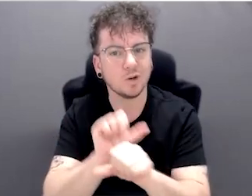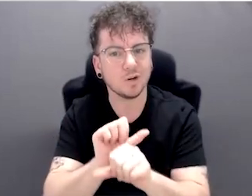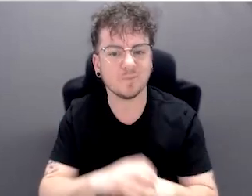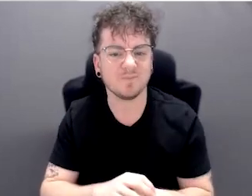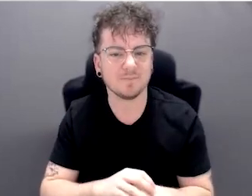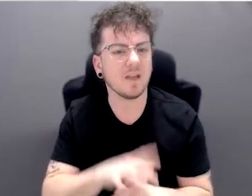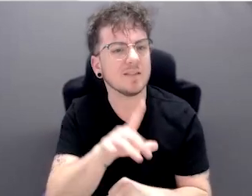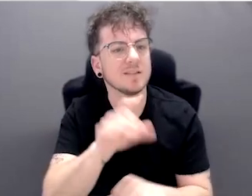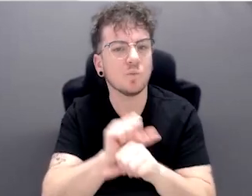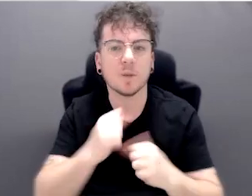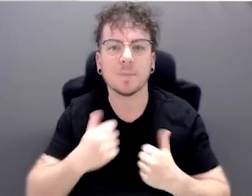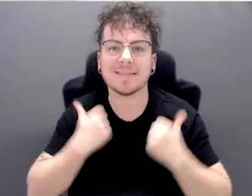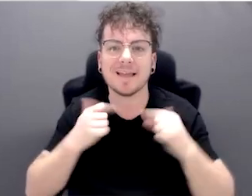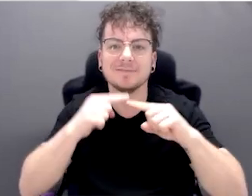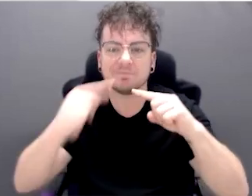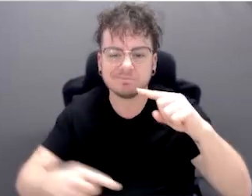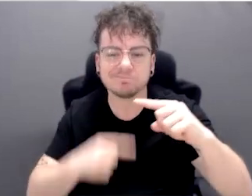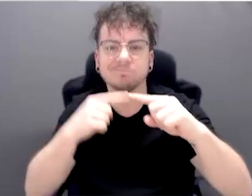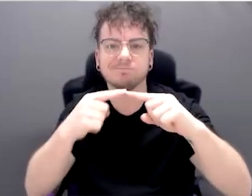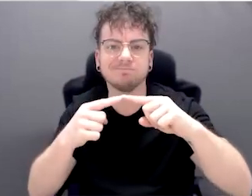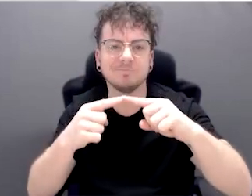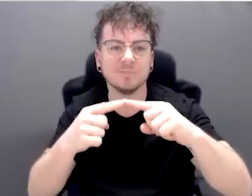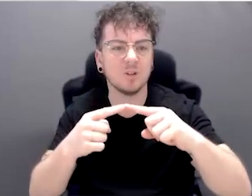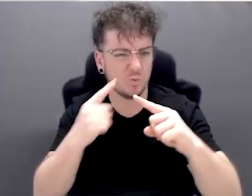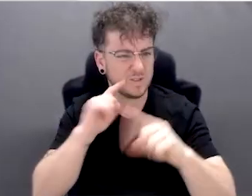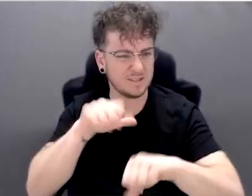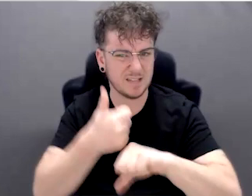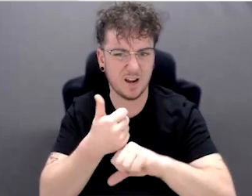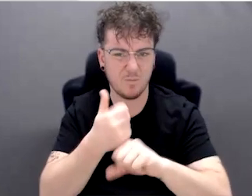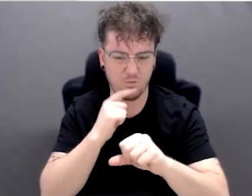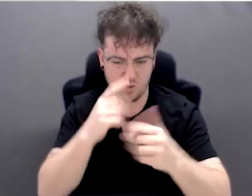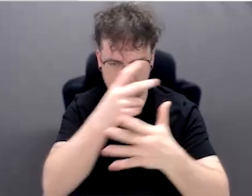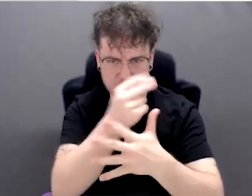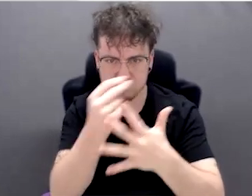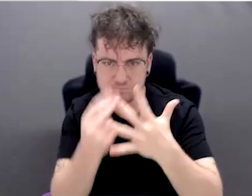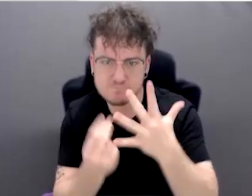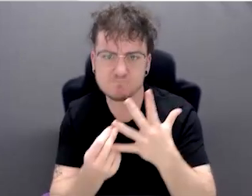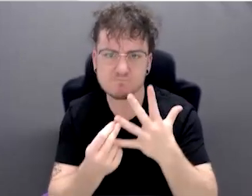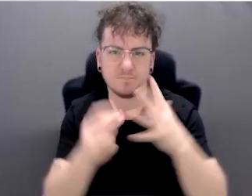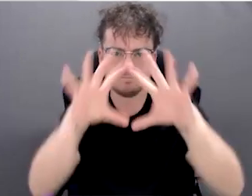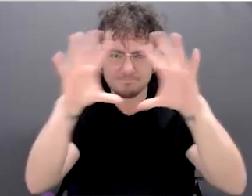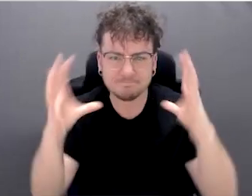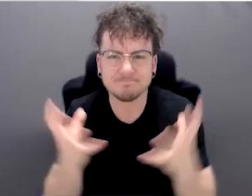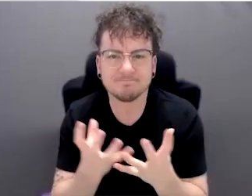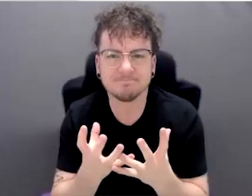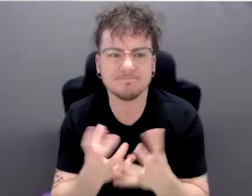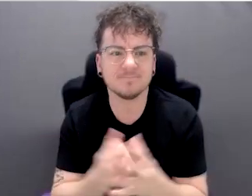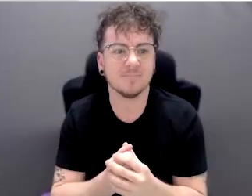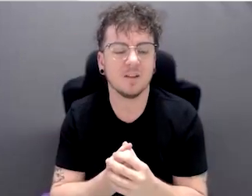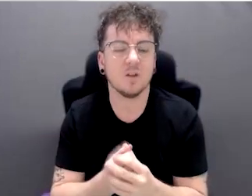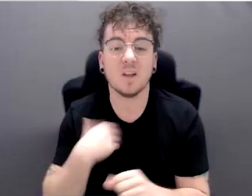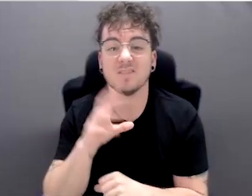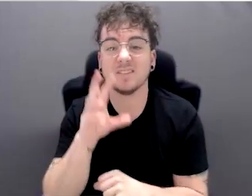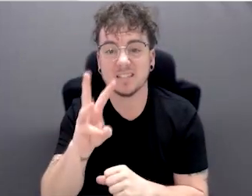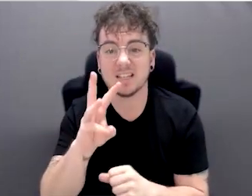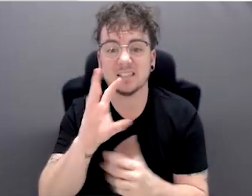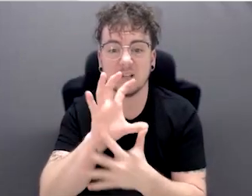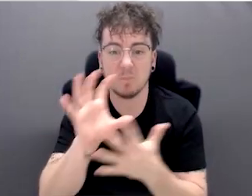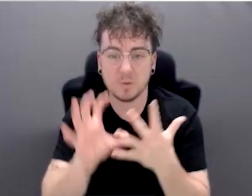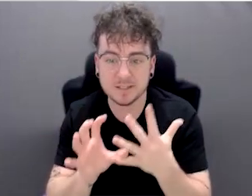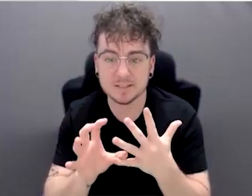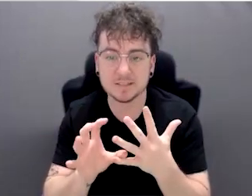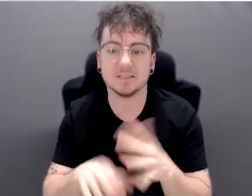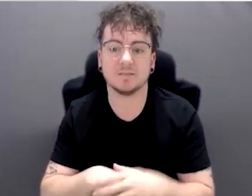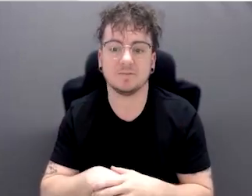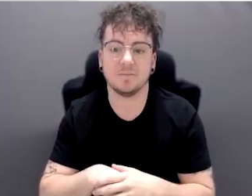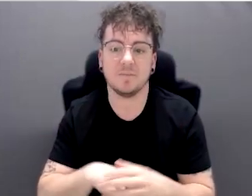lifecycle framework was used to organize and visualize the findings, which were categorized into 6 components, namely job seekers with speech disabilities,